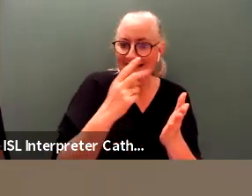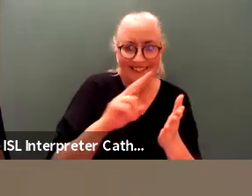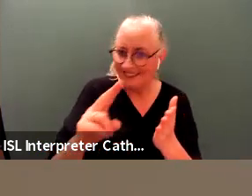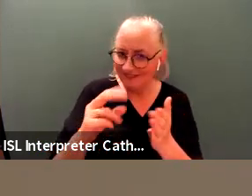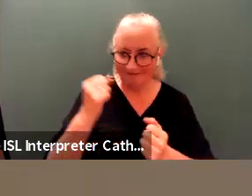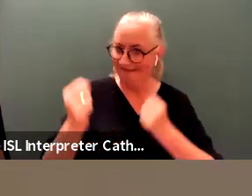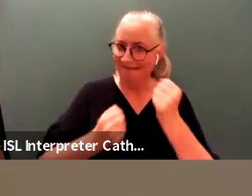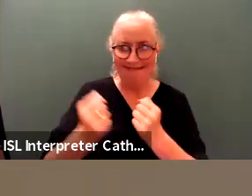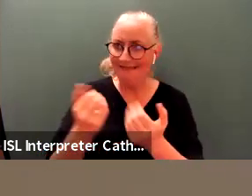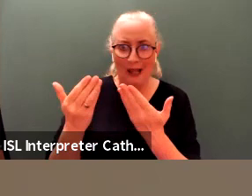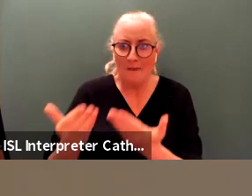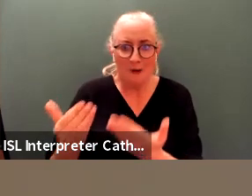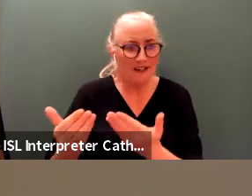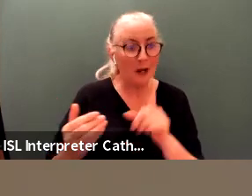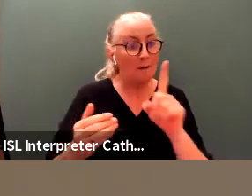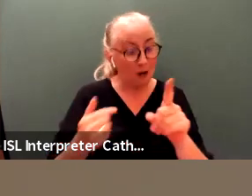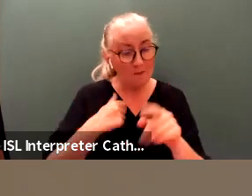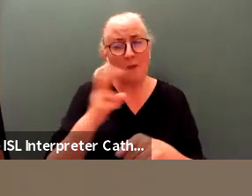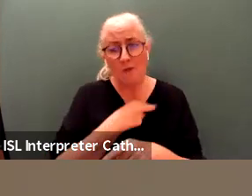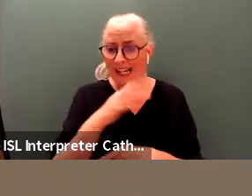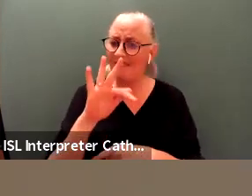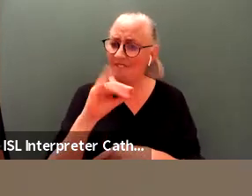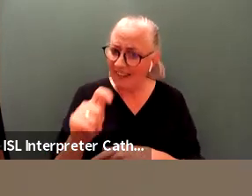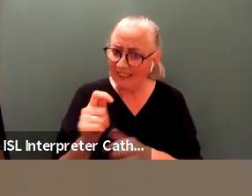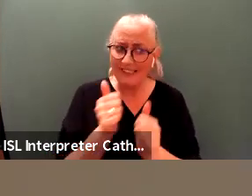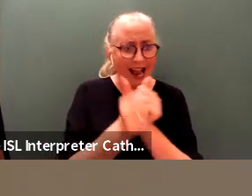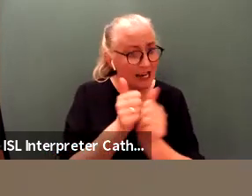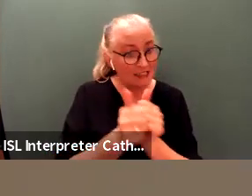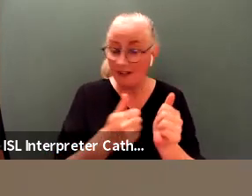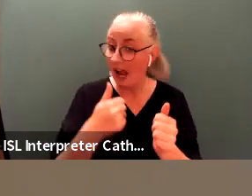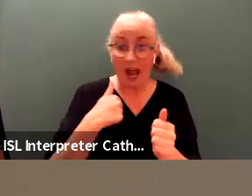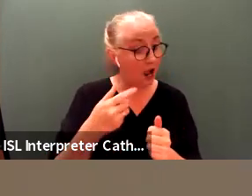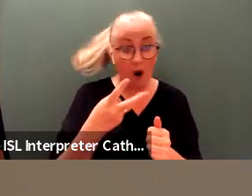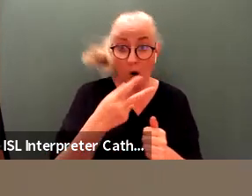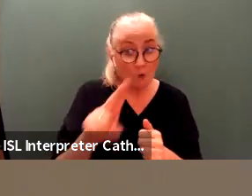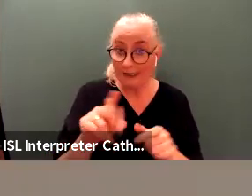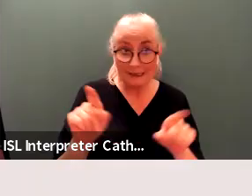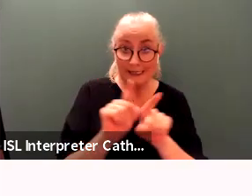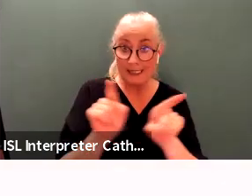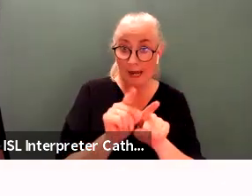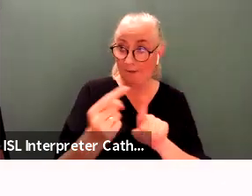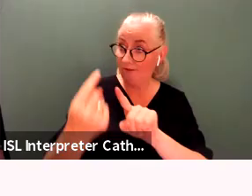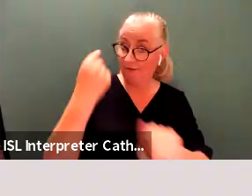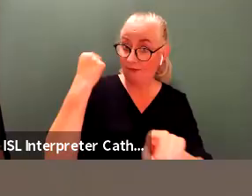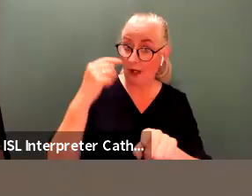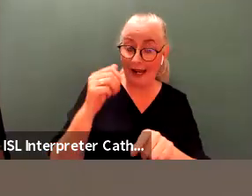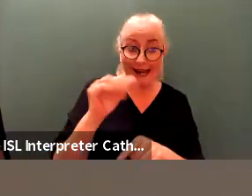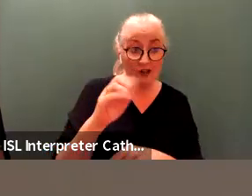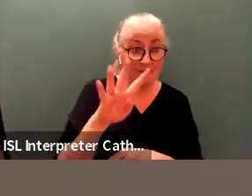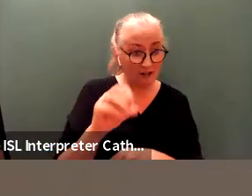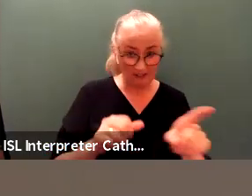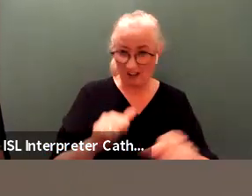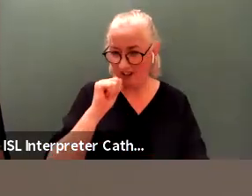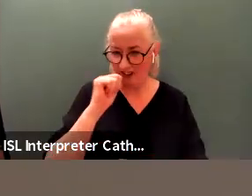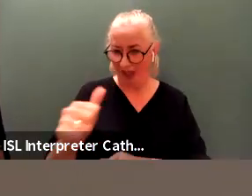doing much running at the moment, but I'm really fit and active, and I would not have been at that level at all in my 40s. There's nothing positive